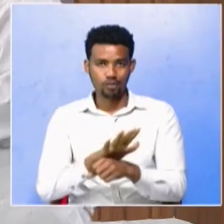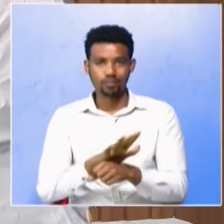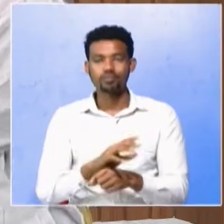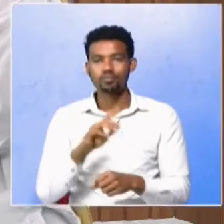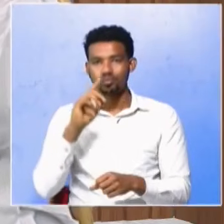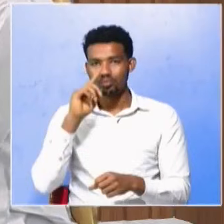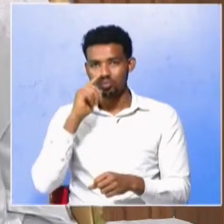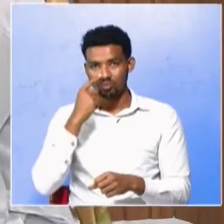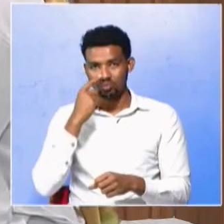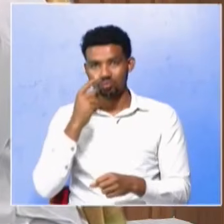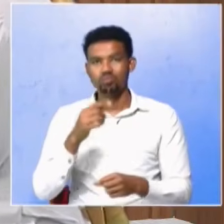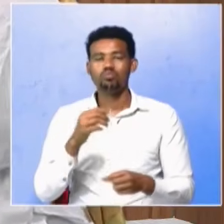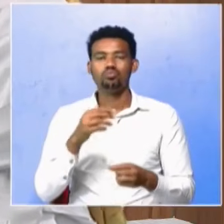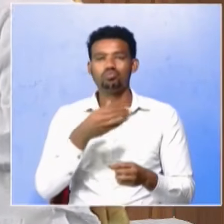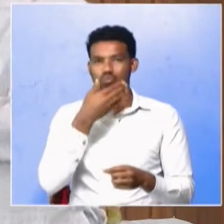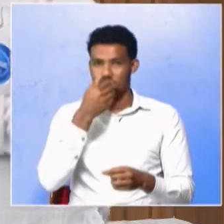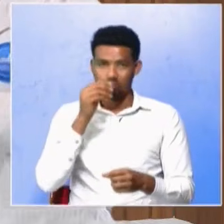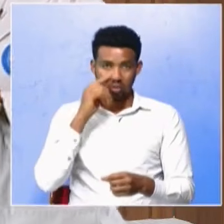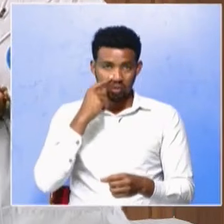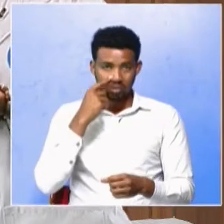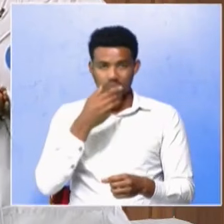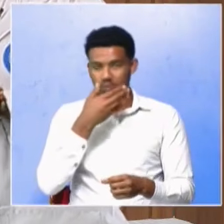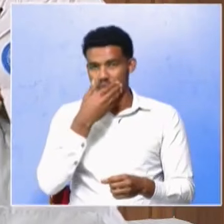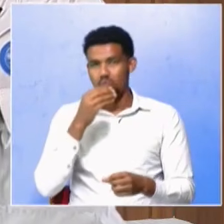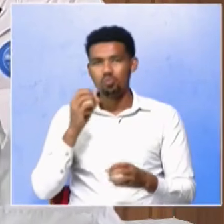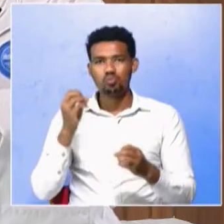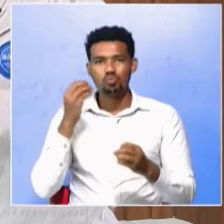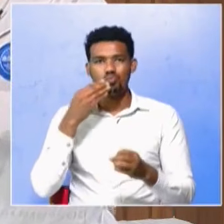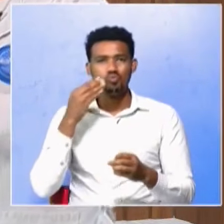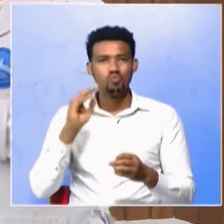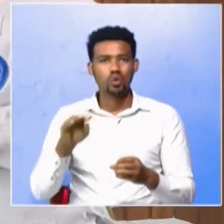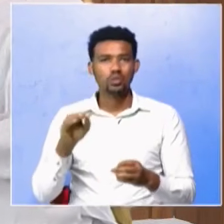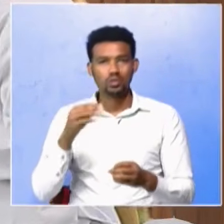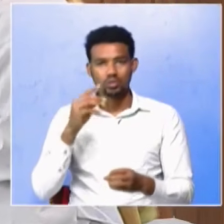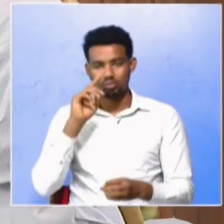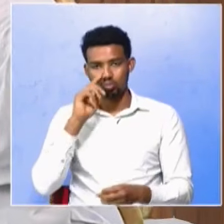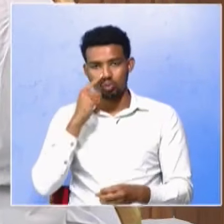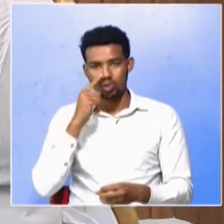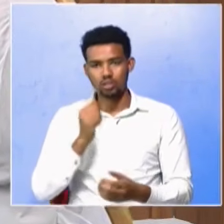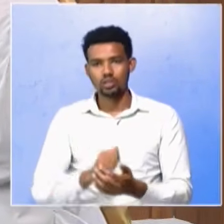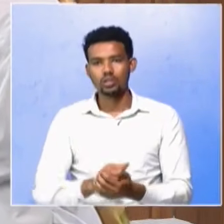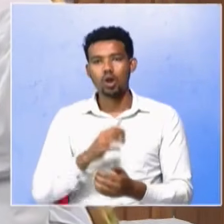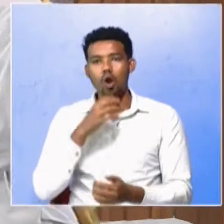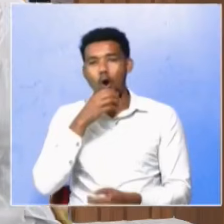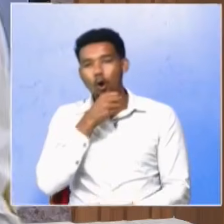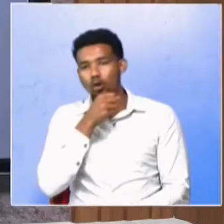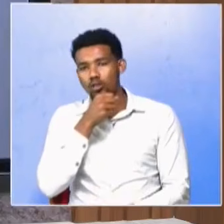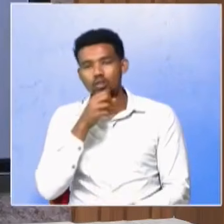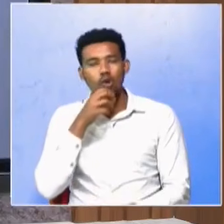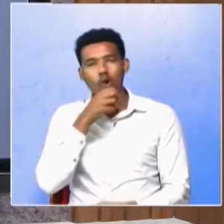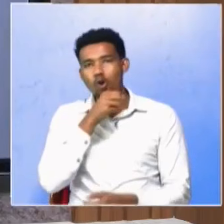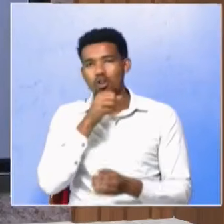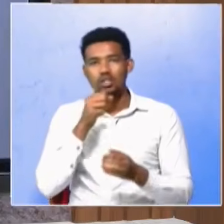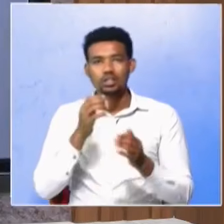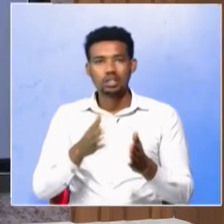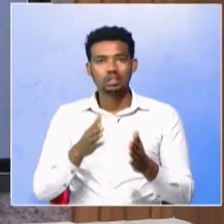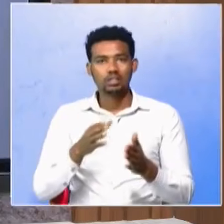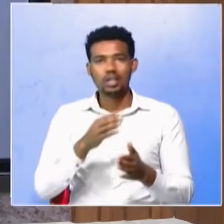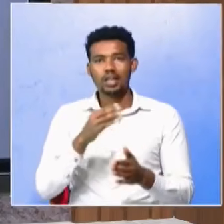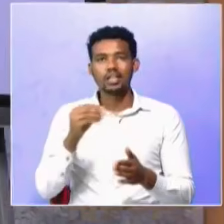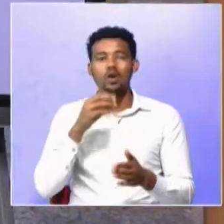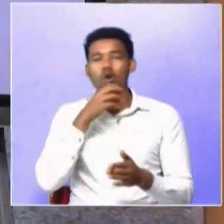Boring, more boring, most boring. Old, older,